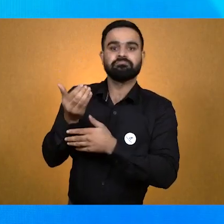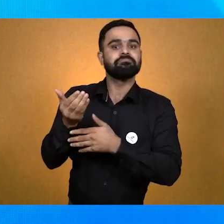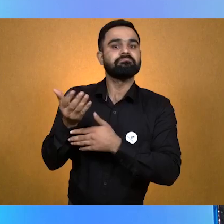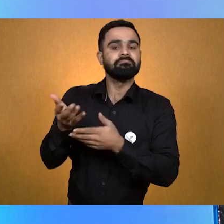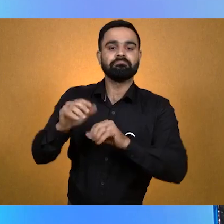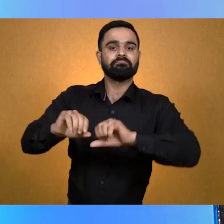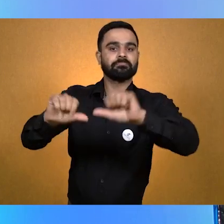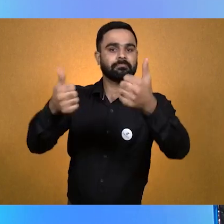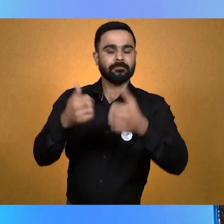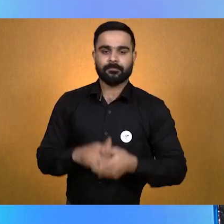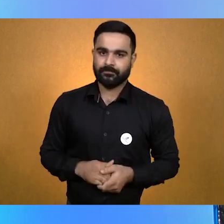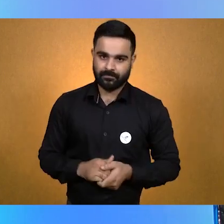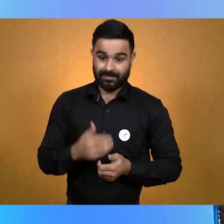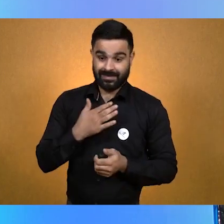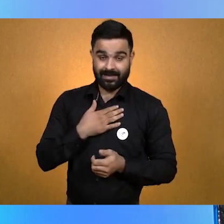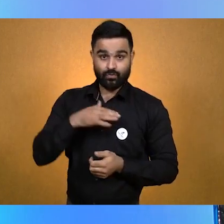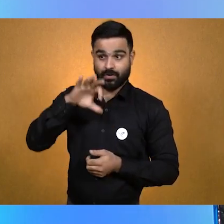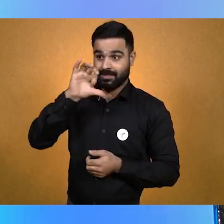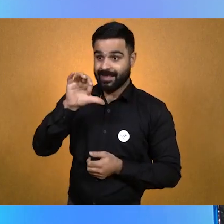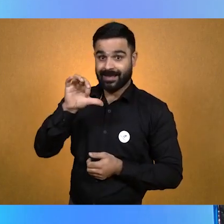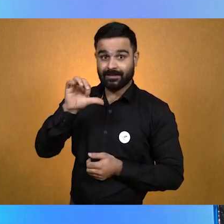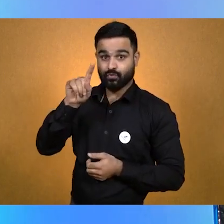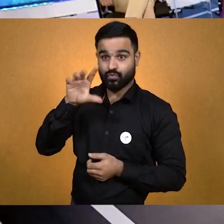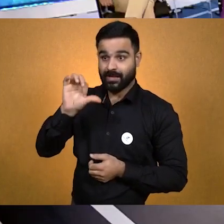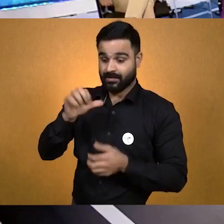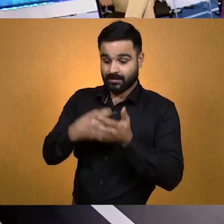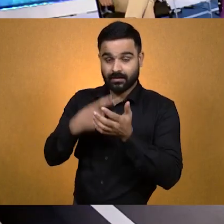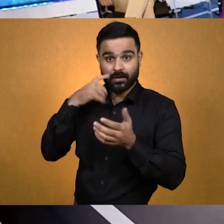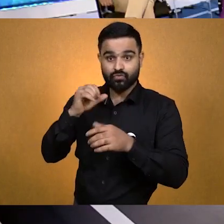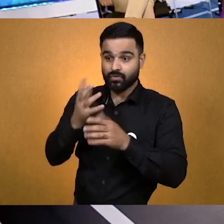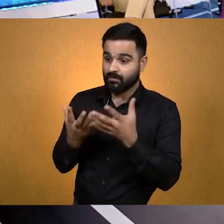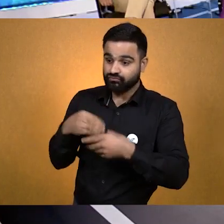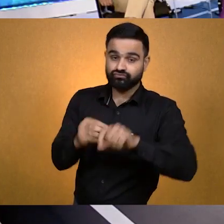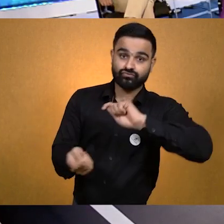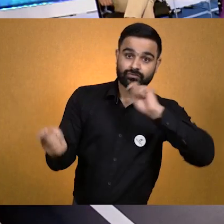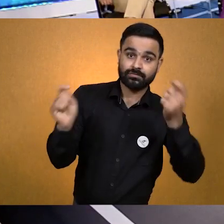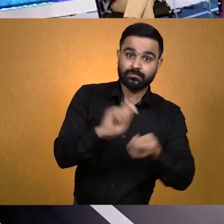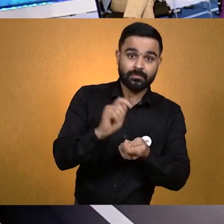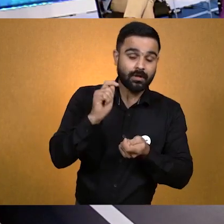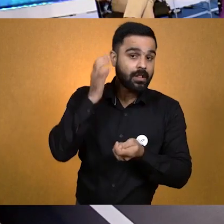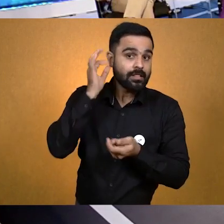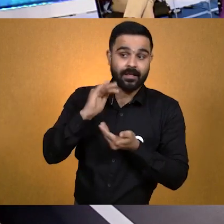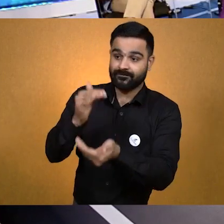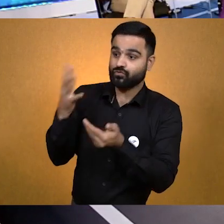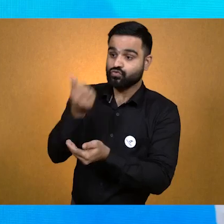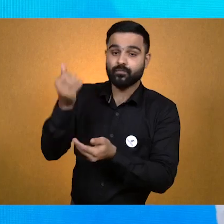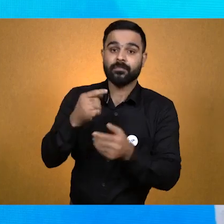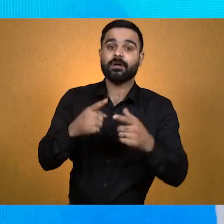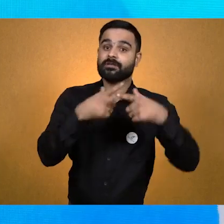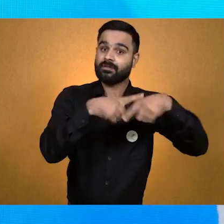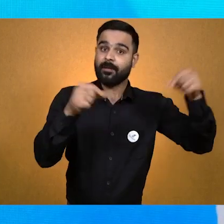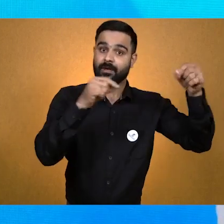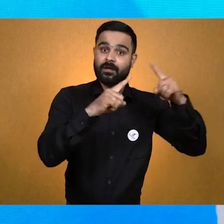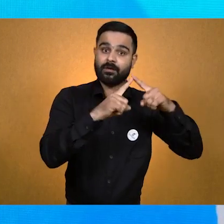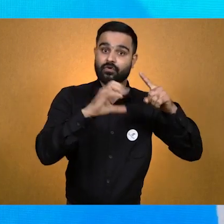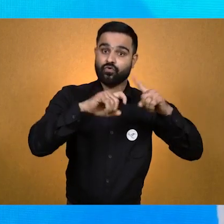athletes are winning. Our 19 athletes in Rio got converted to 19 medals in Tokyo. Only